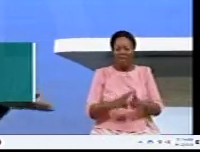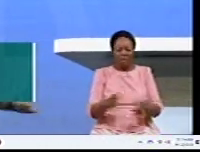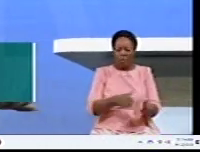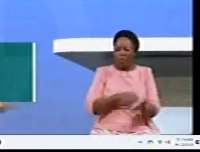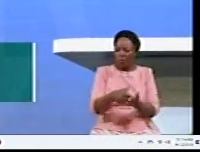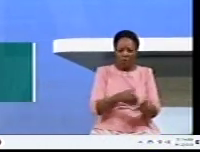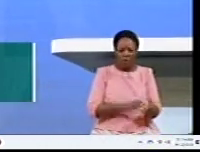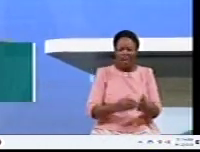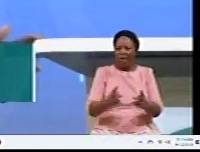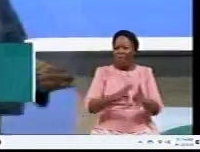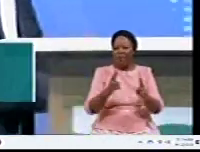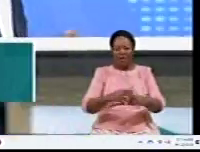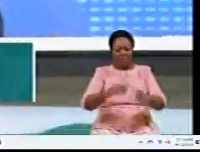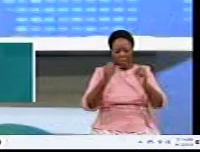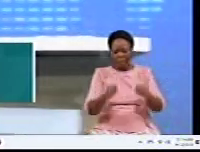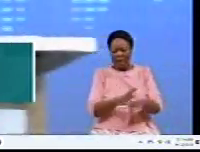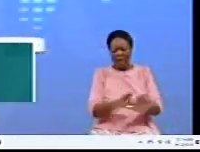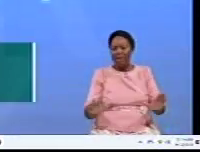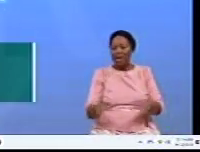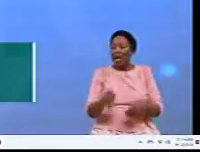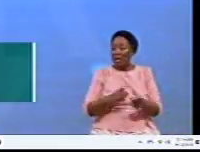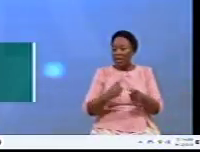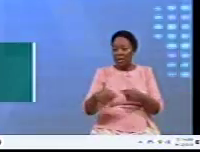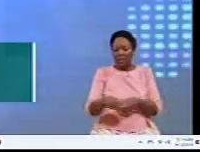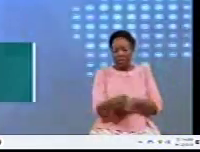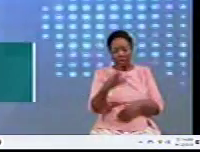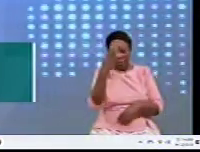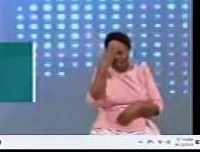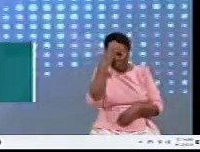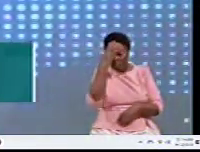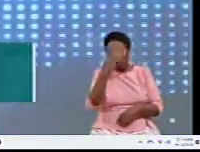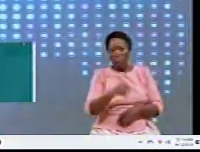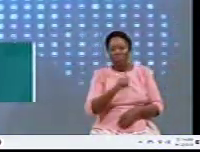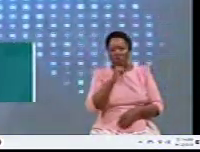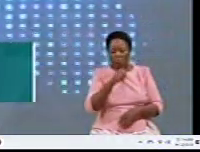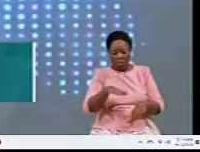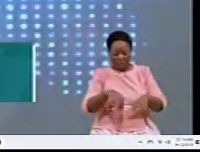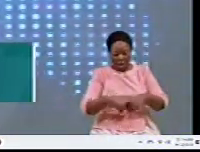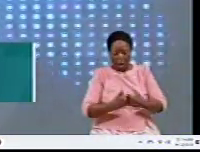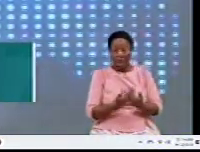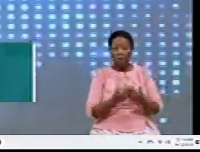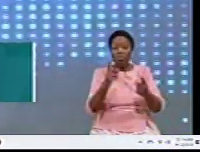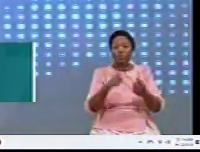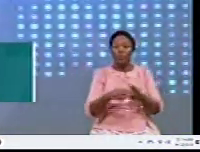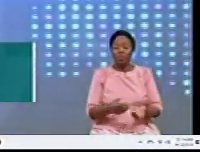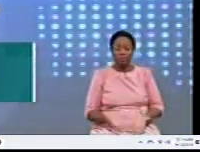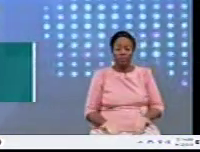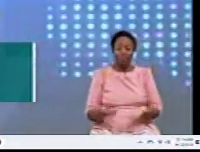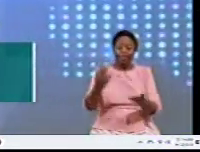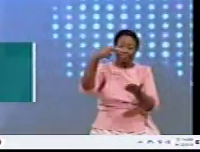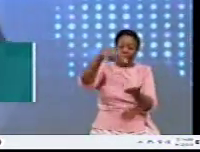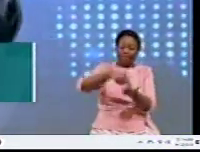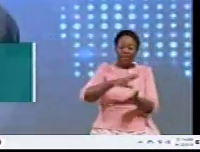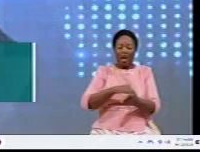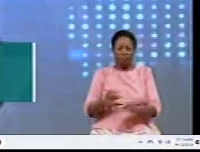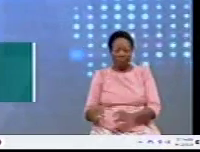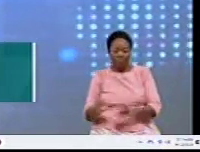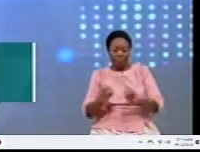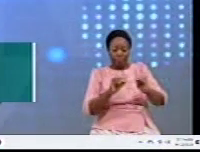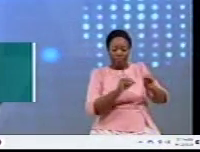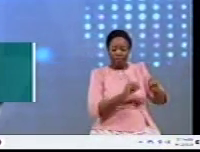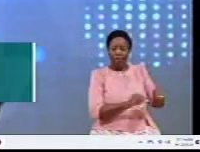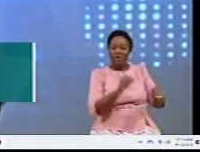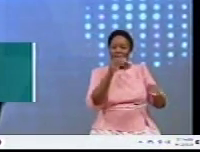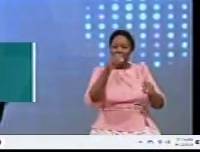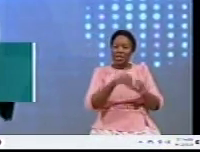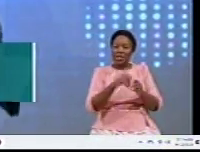are powerless, they know not how to rise and move in the